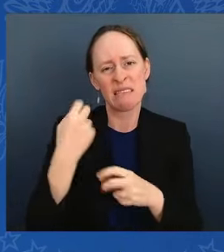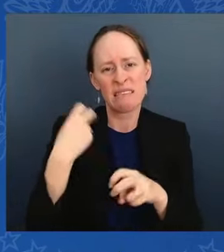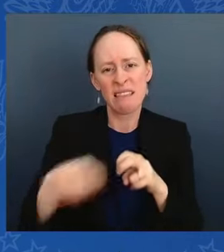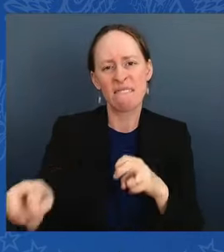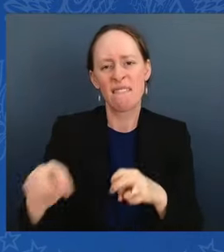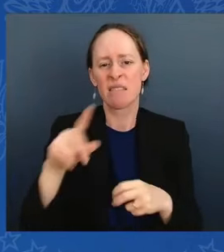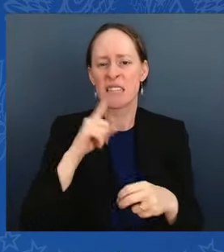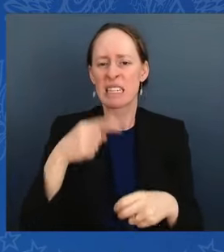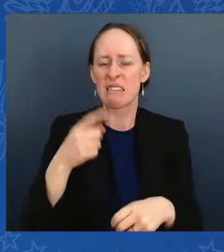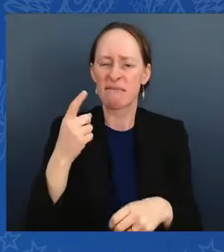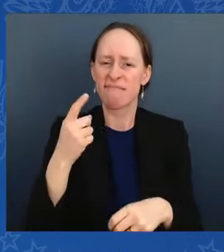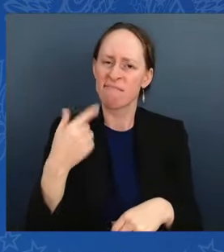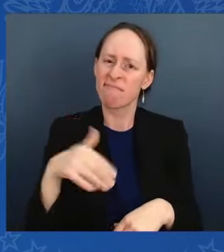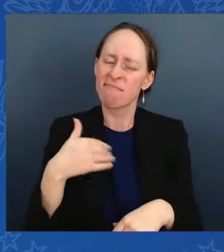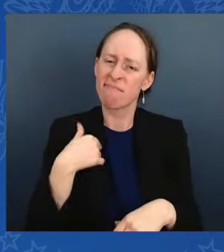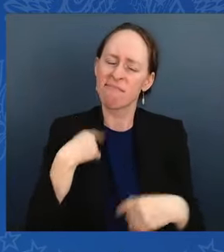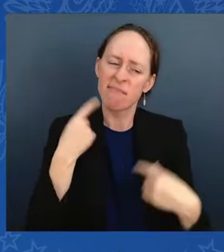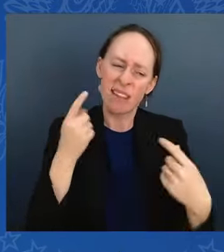It's disheartening.